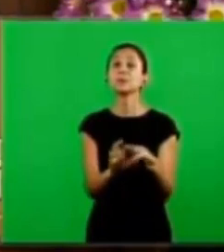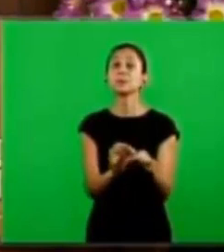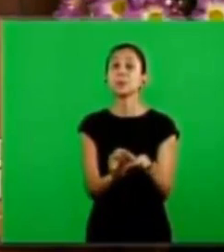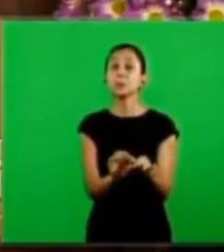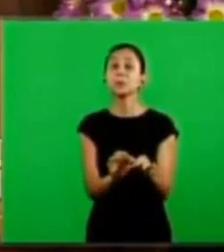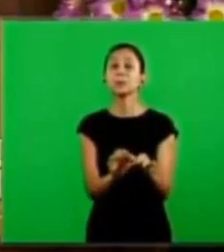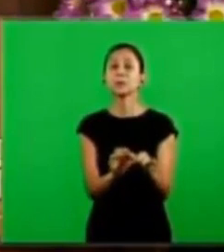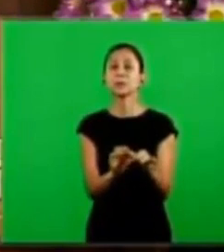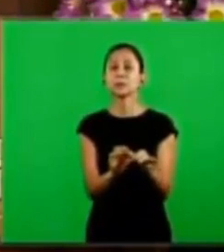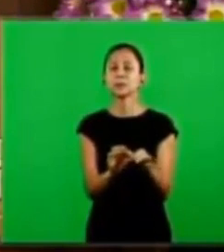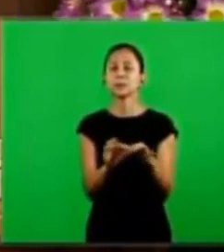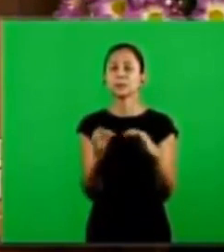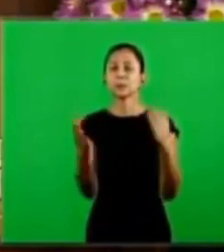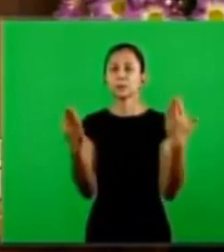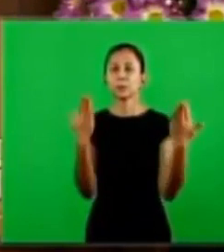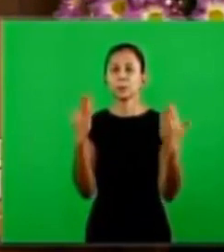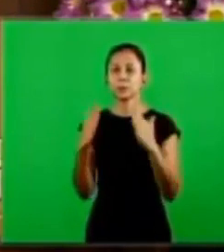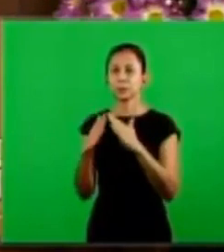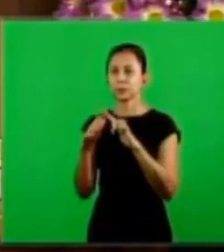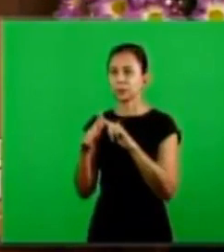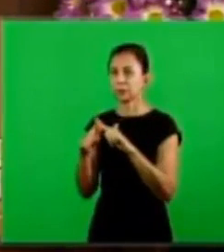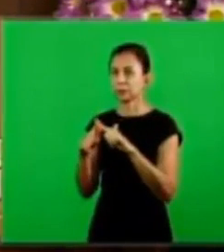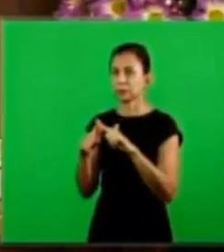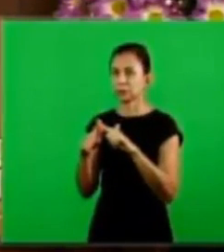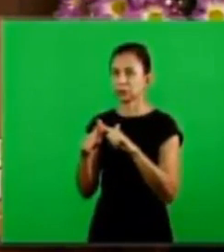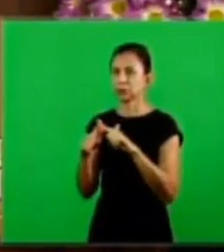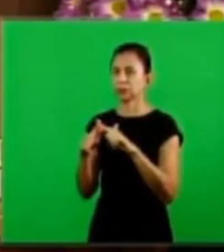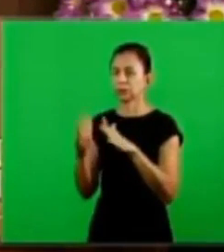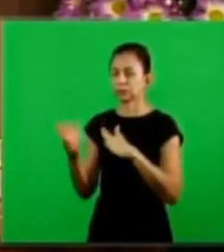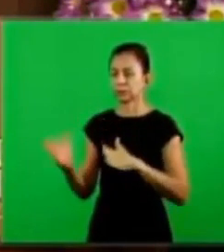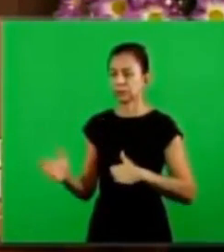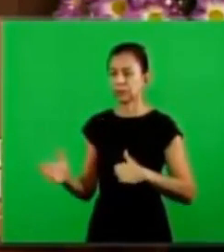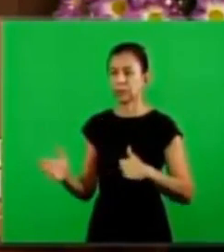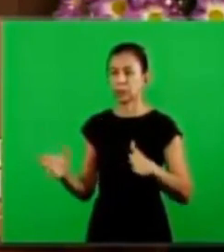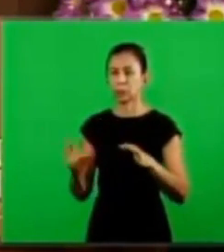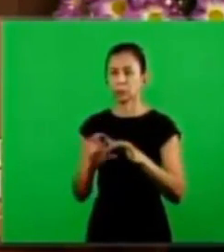of this fellowship in the body of Jesus.